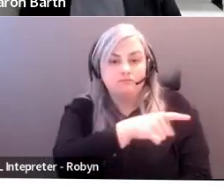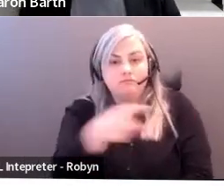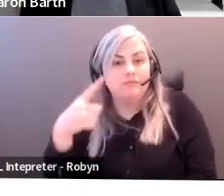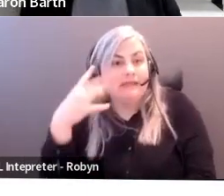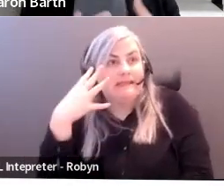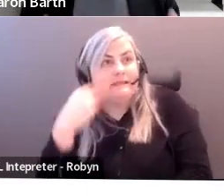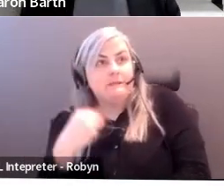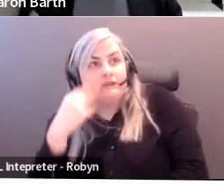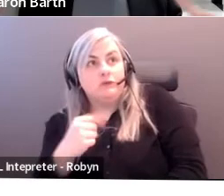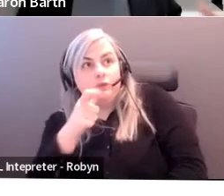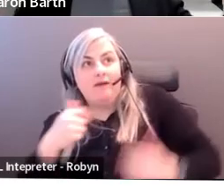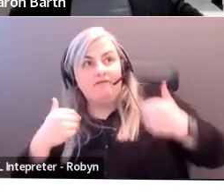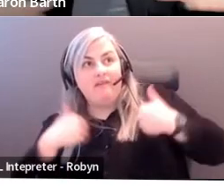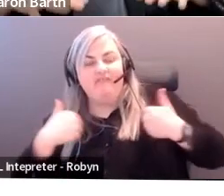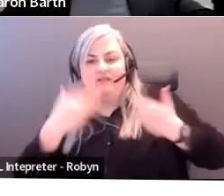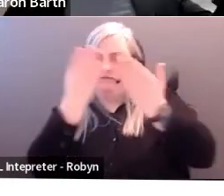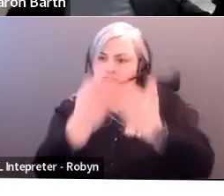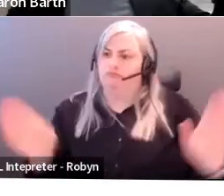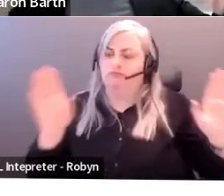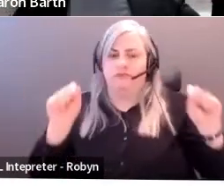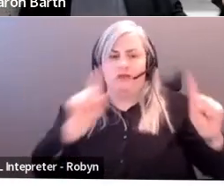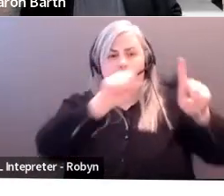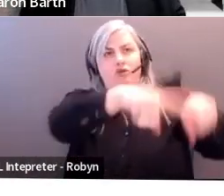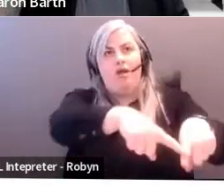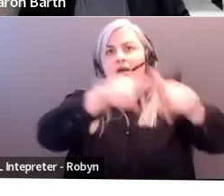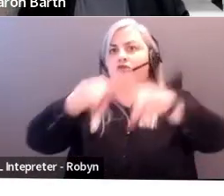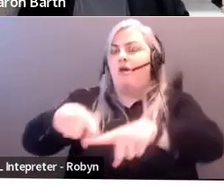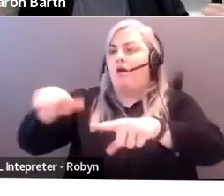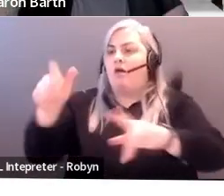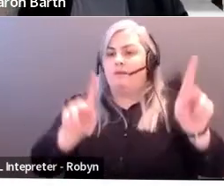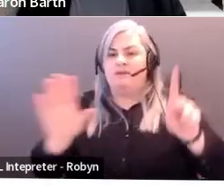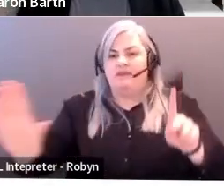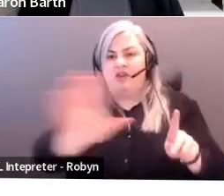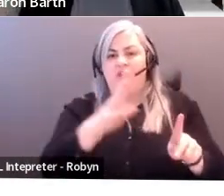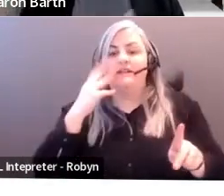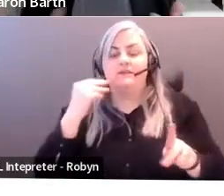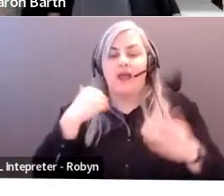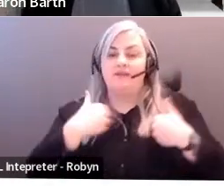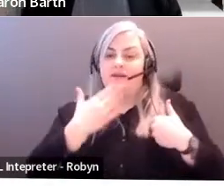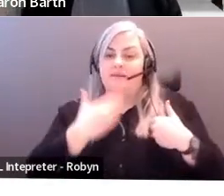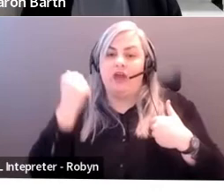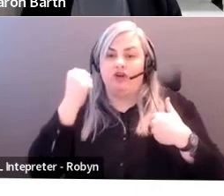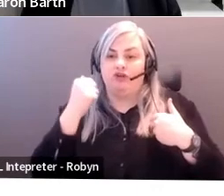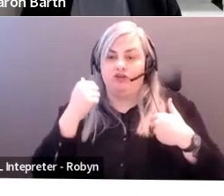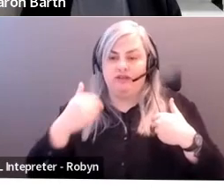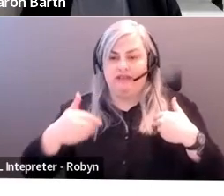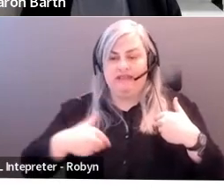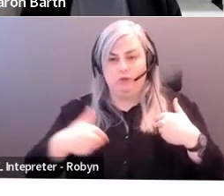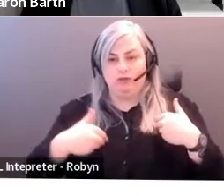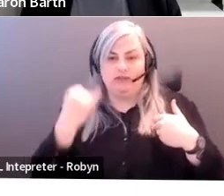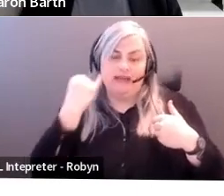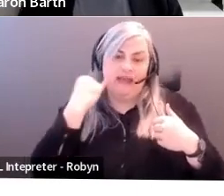likely at the sort of group level to have better intuitions than if you're less diverse.